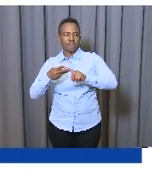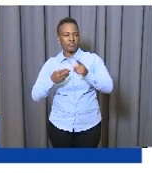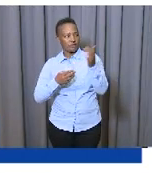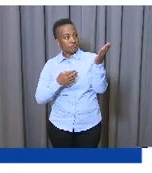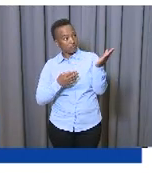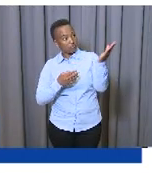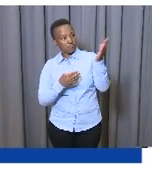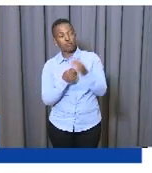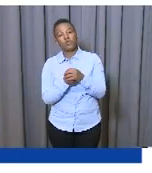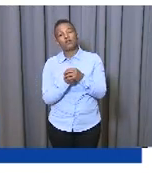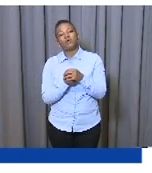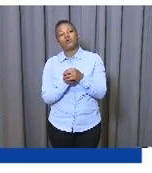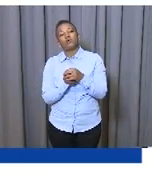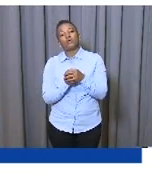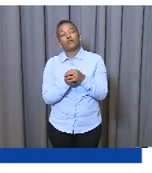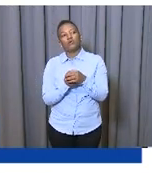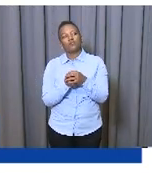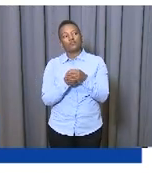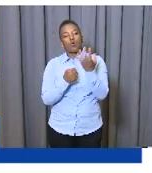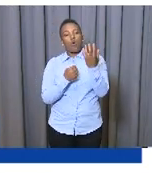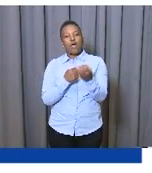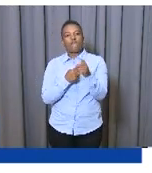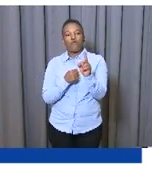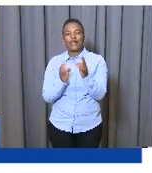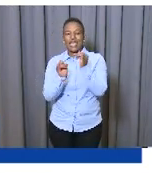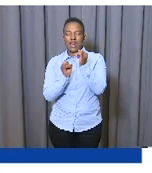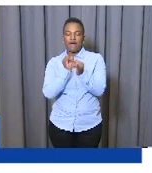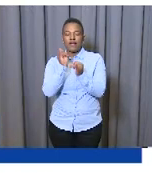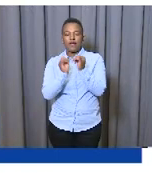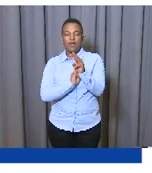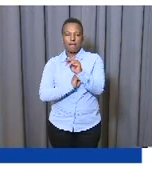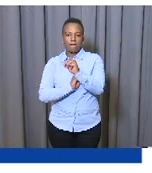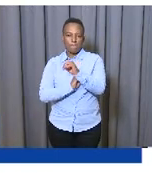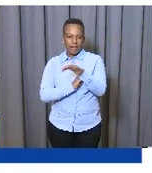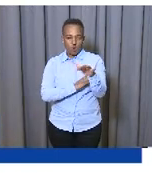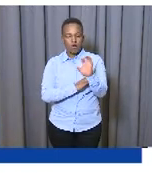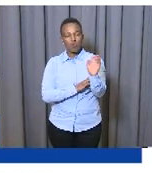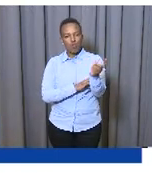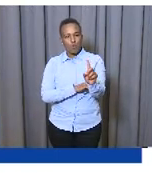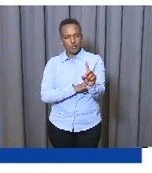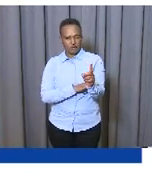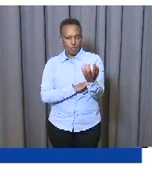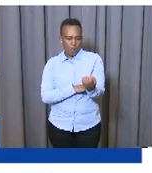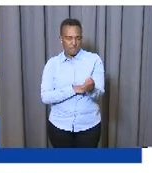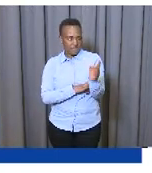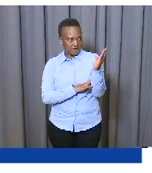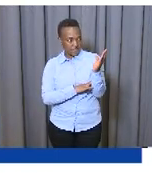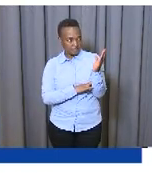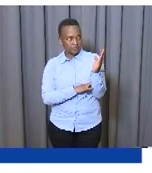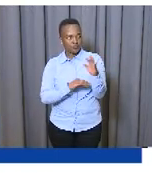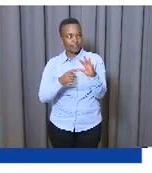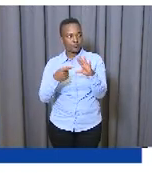the different, so the stock we have of 11 million PPE,